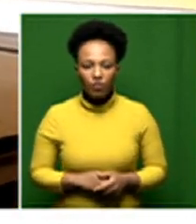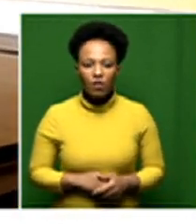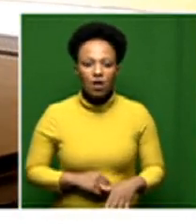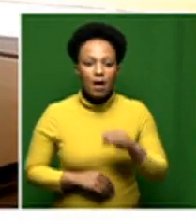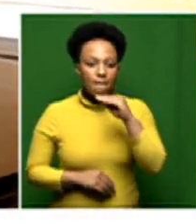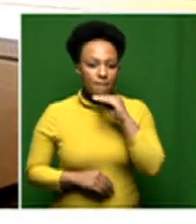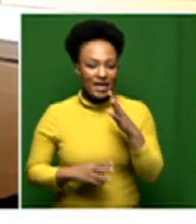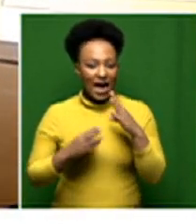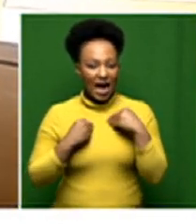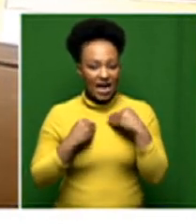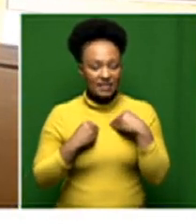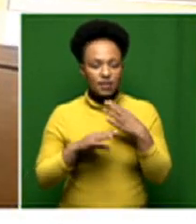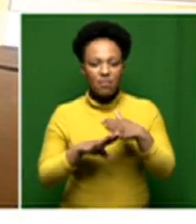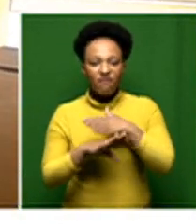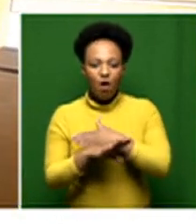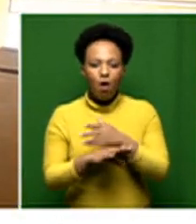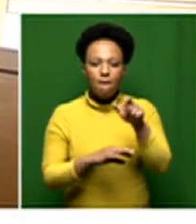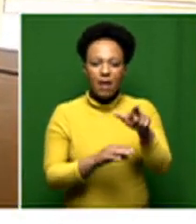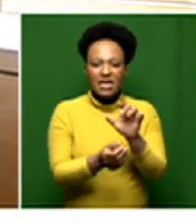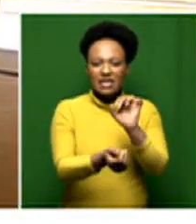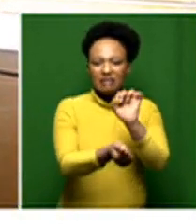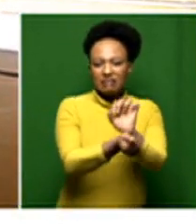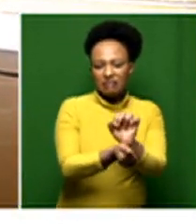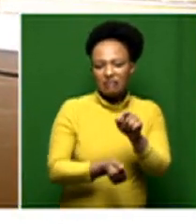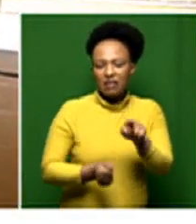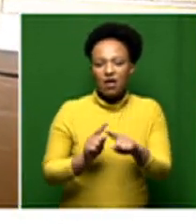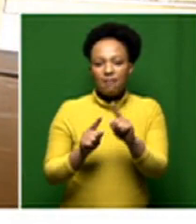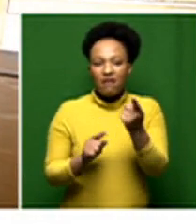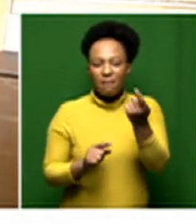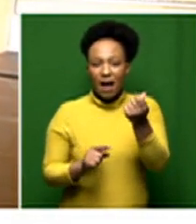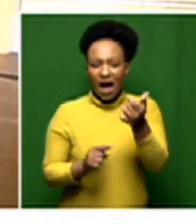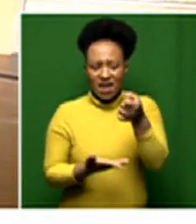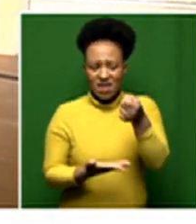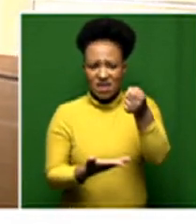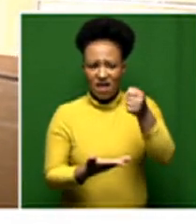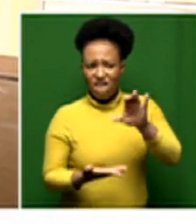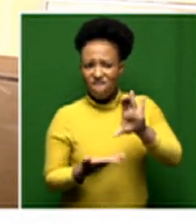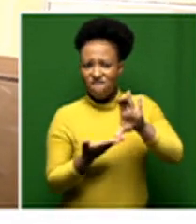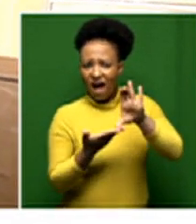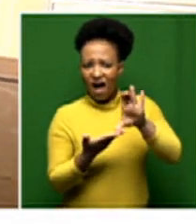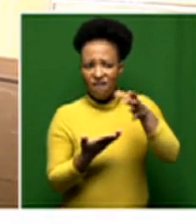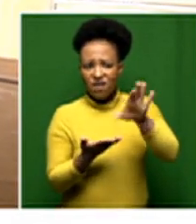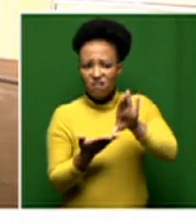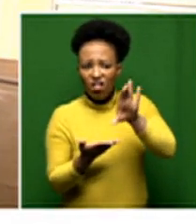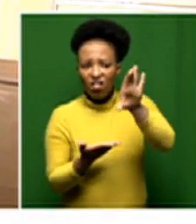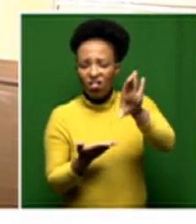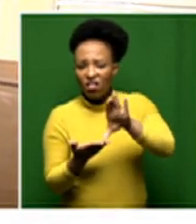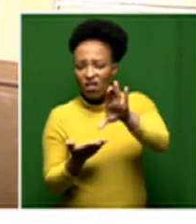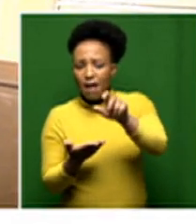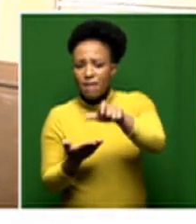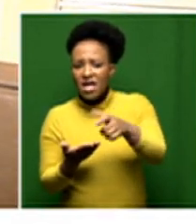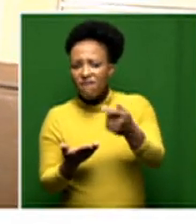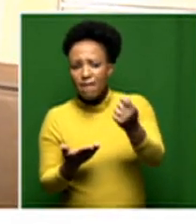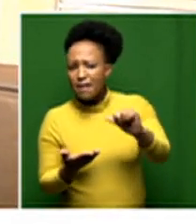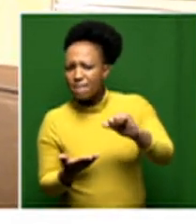non-conviction asset forfeiture, what happens then should enormous amounts of money already paid to companies and individuals implicated are not